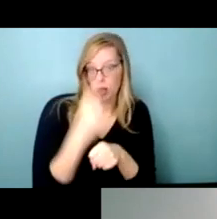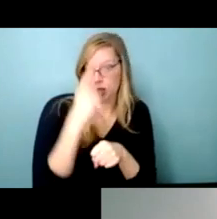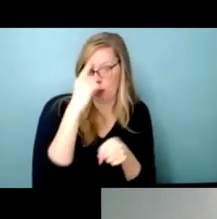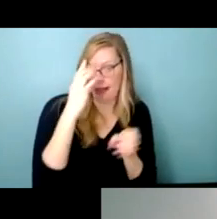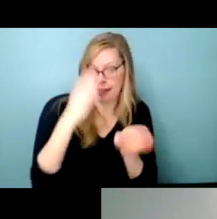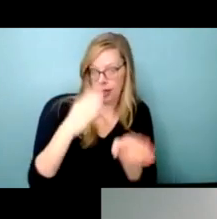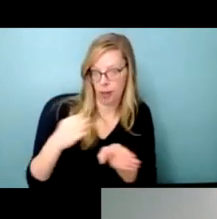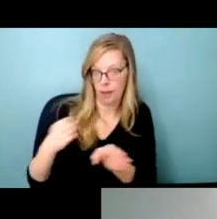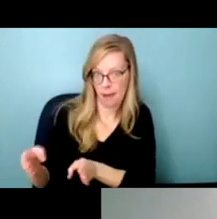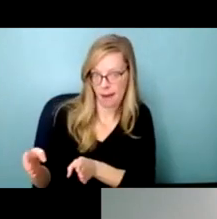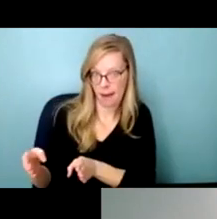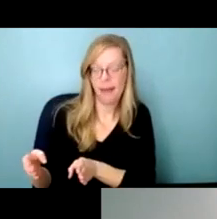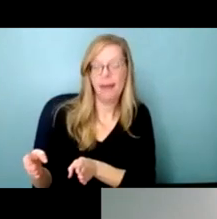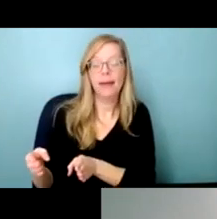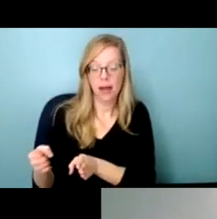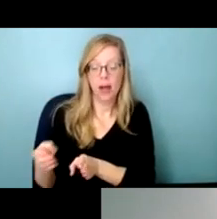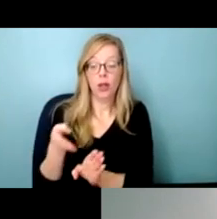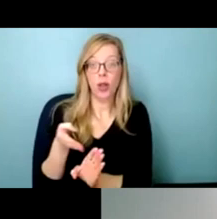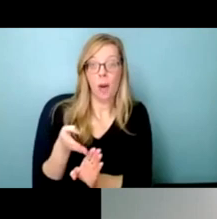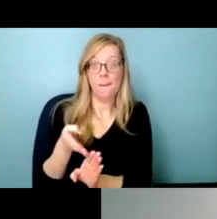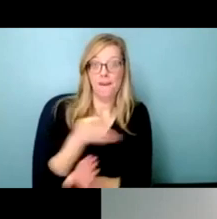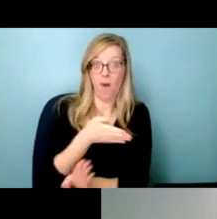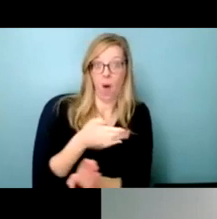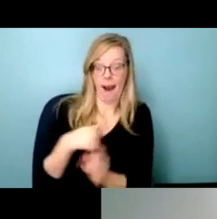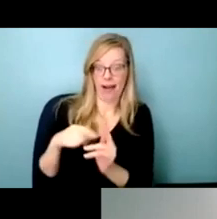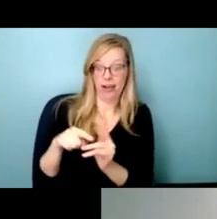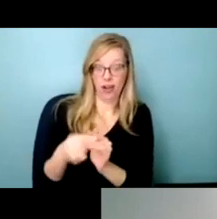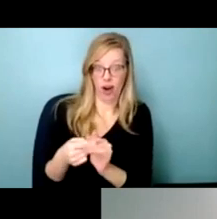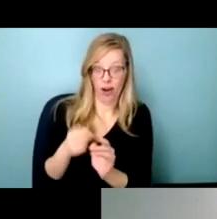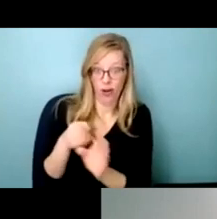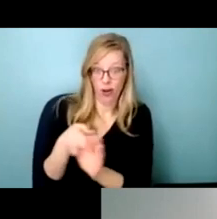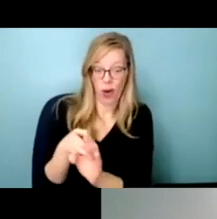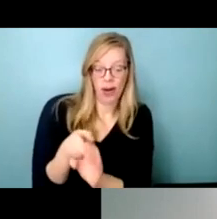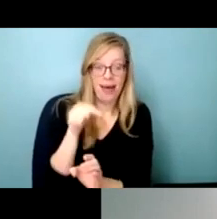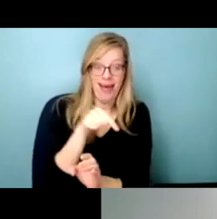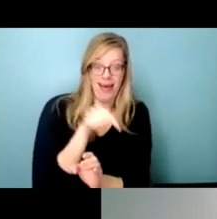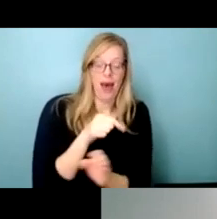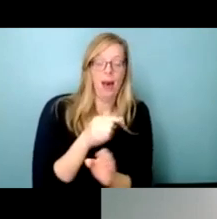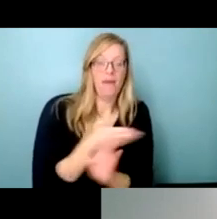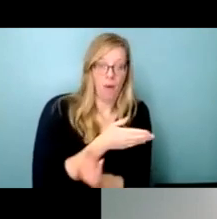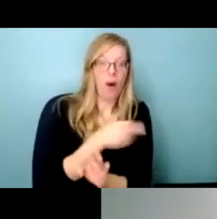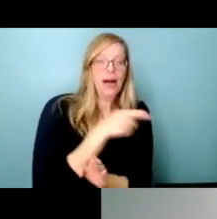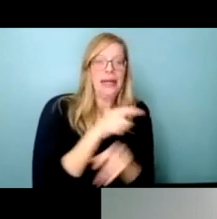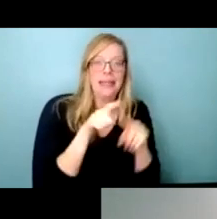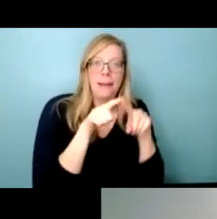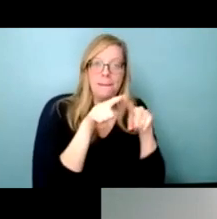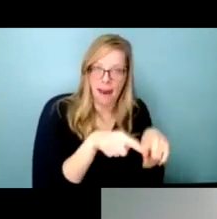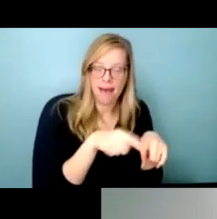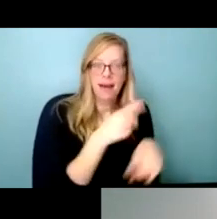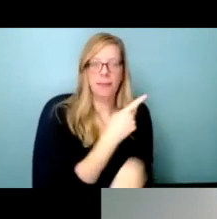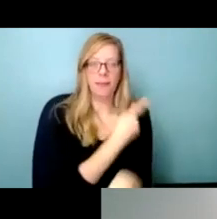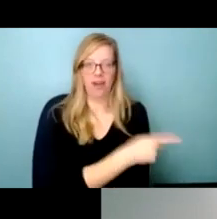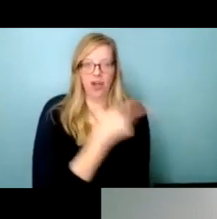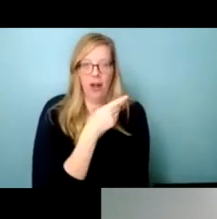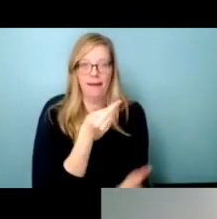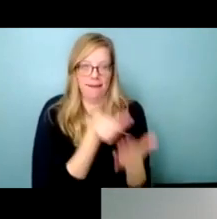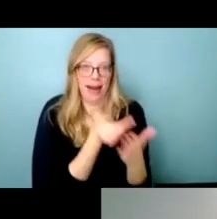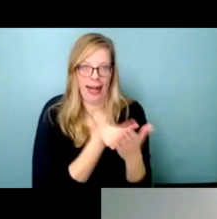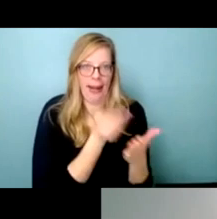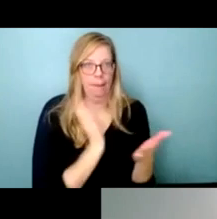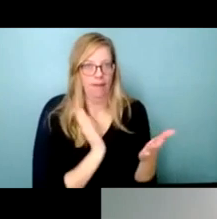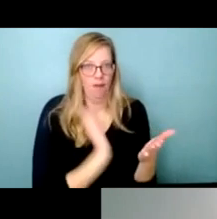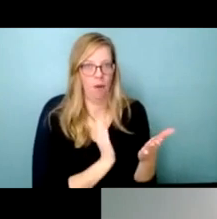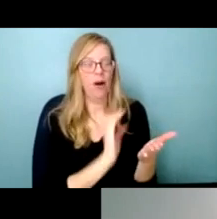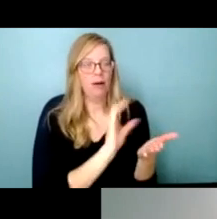prior to me starting, the organization was heavily dependent on provincial funding, and there was a core agreement in